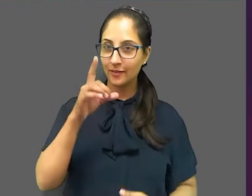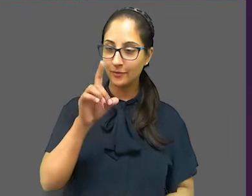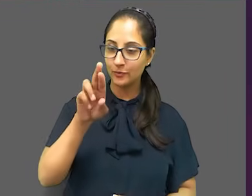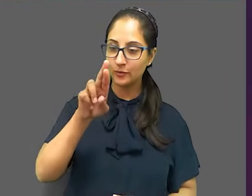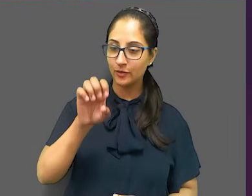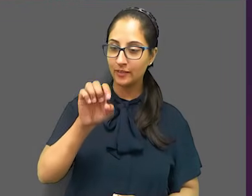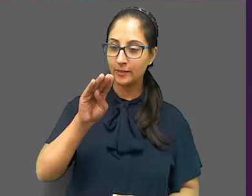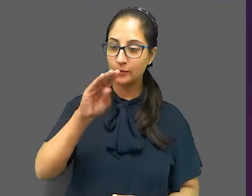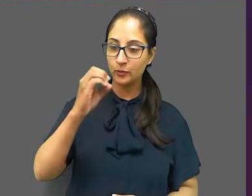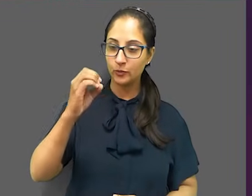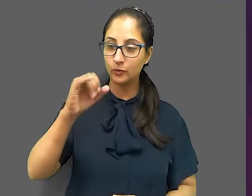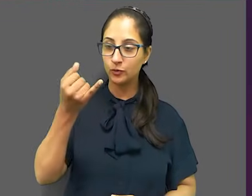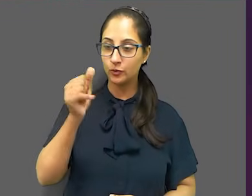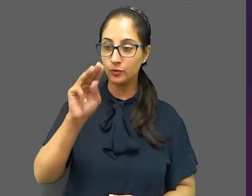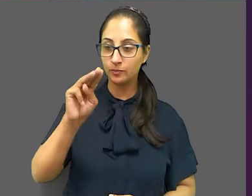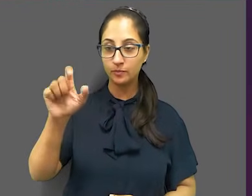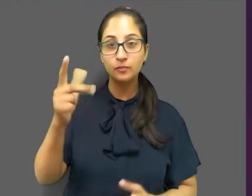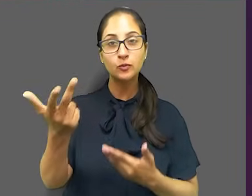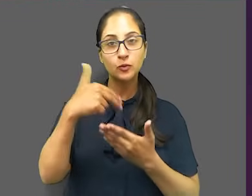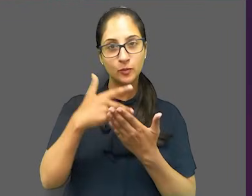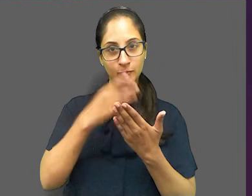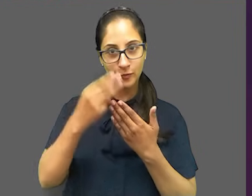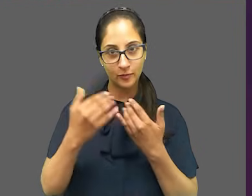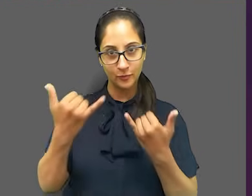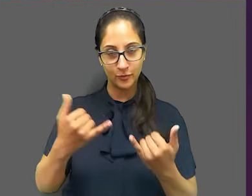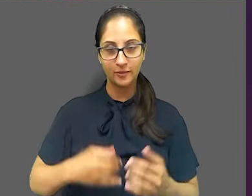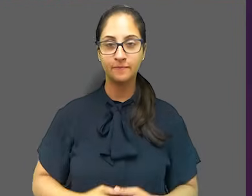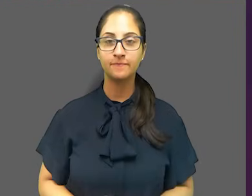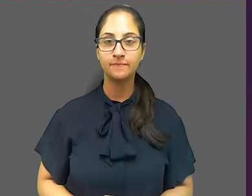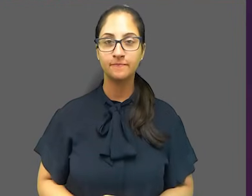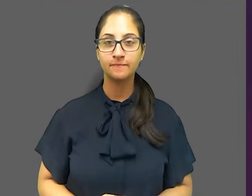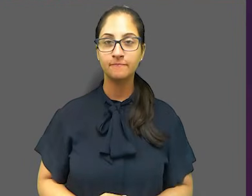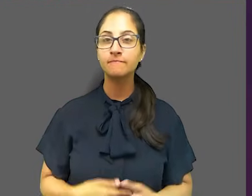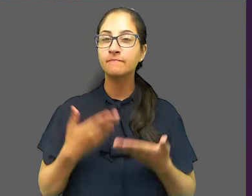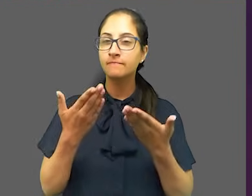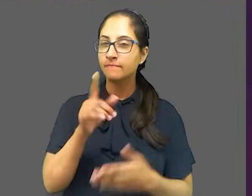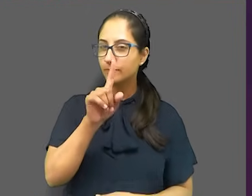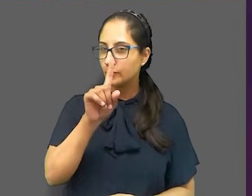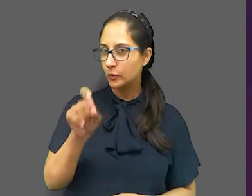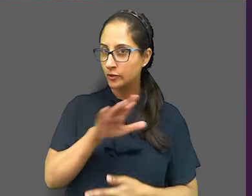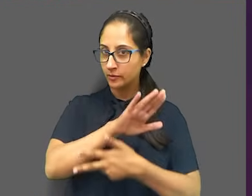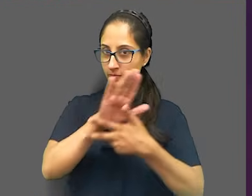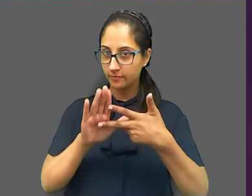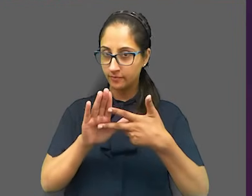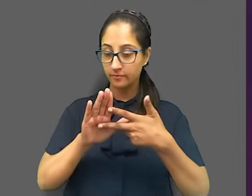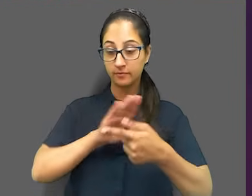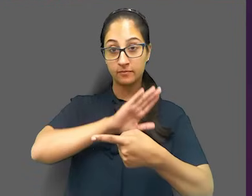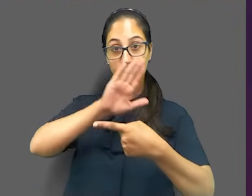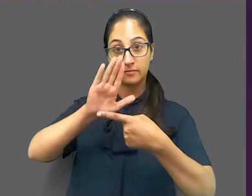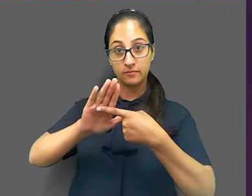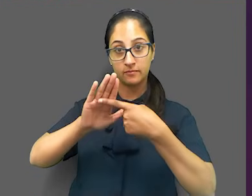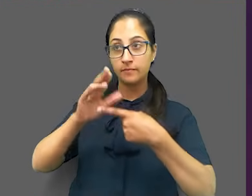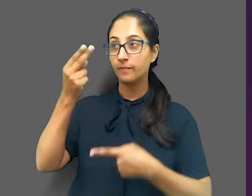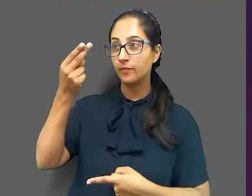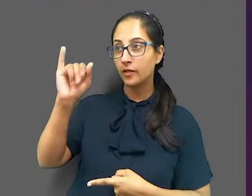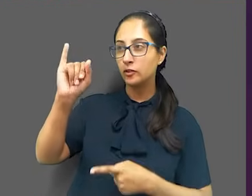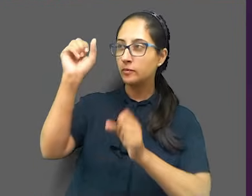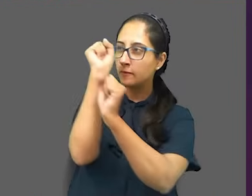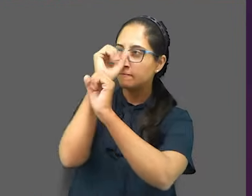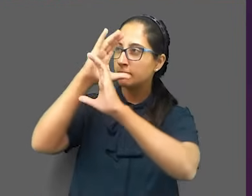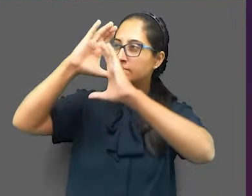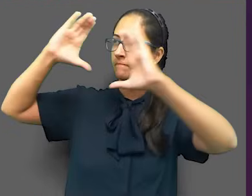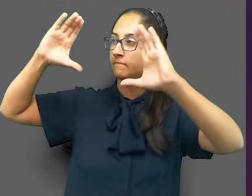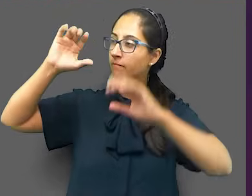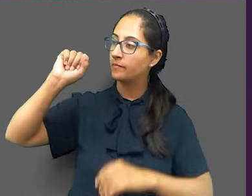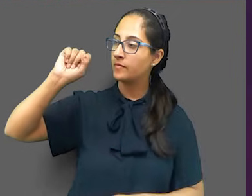Thank you, Dr. Ibu Jamal, for joining us today. I want to ask you, can you tell us what was the vision of Maulana Hazar